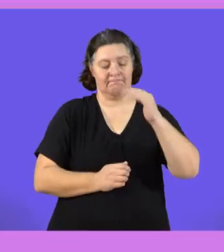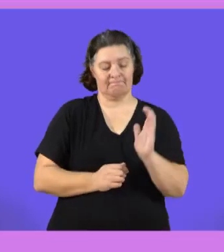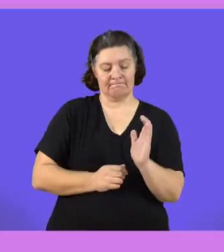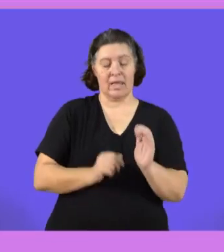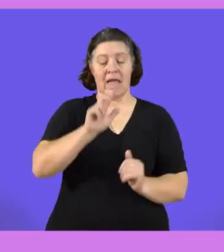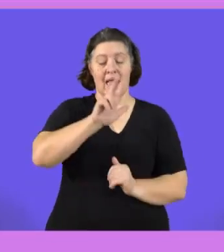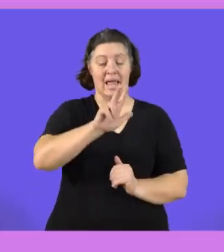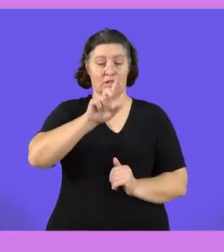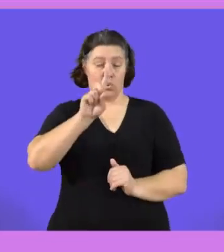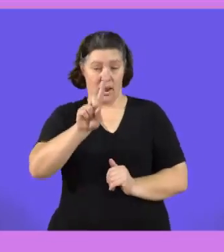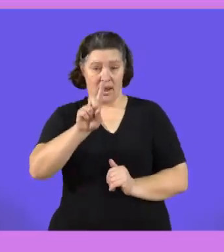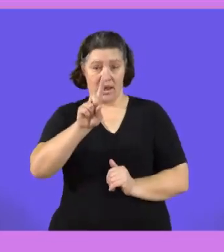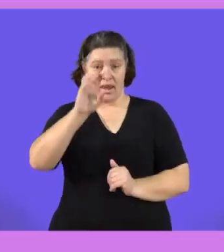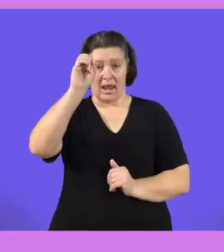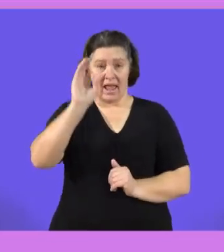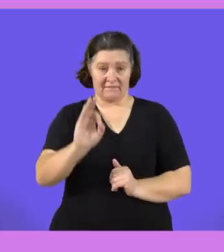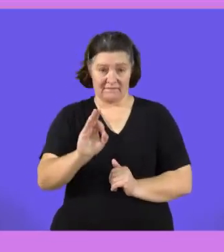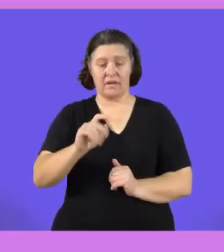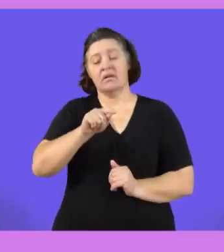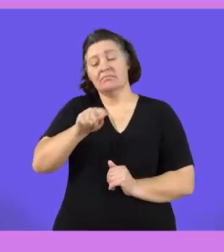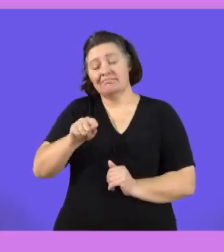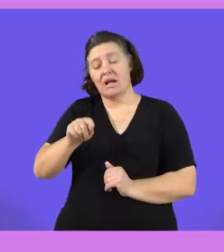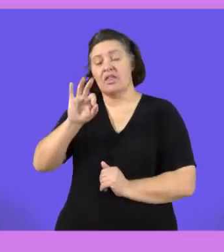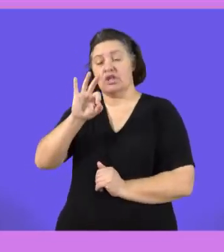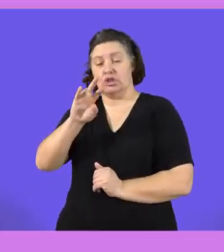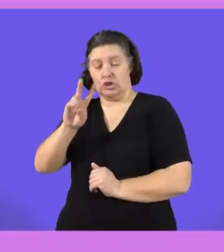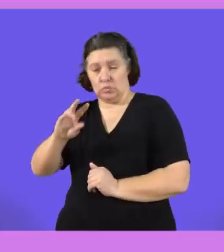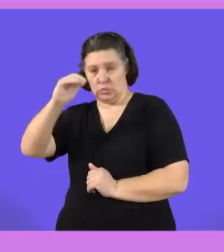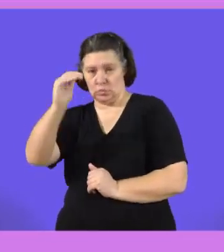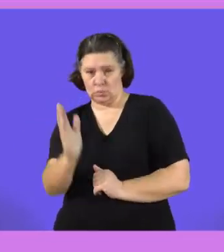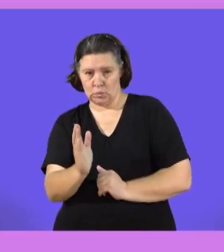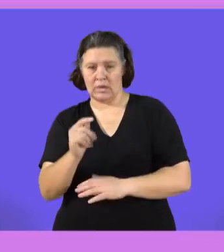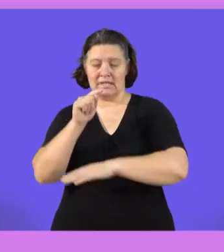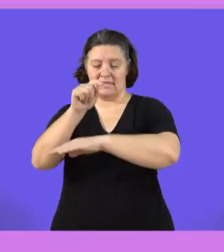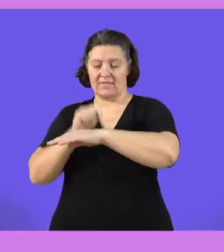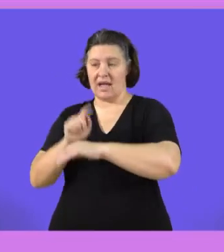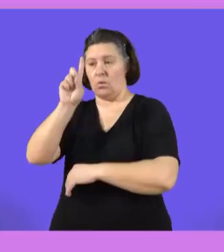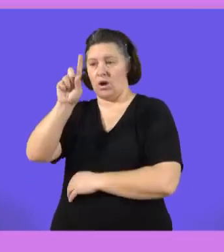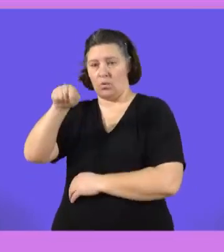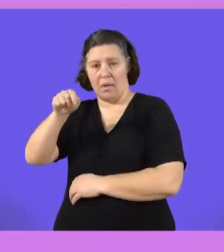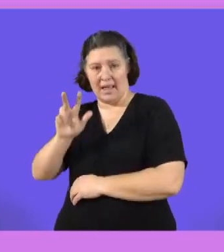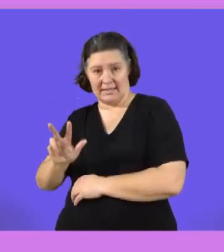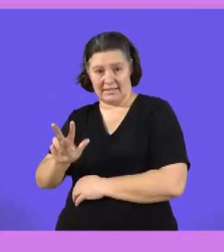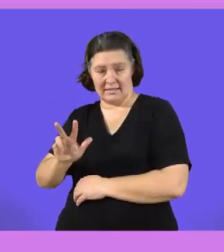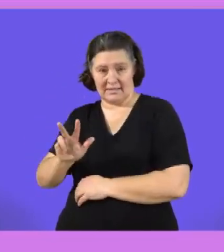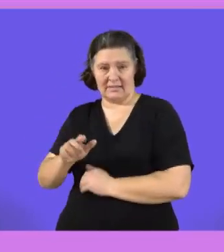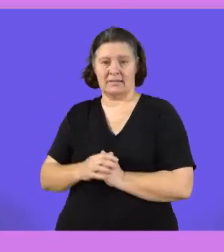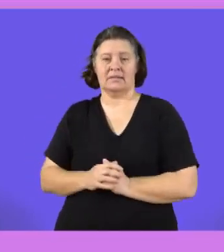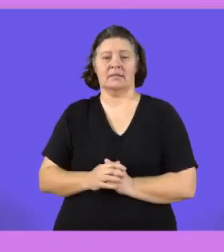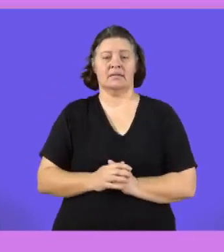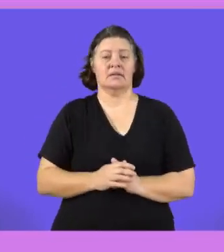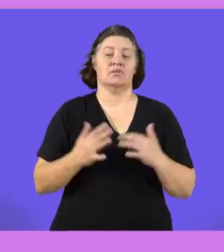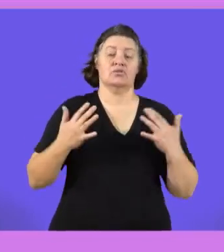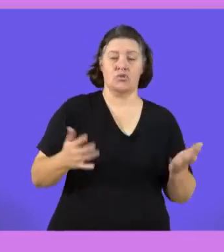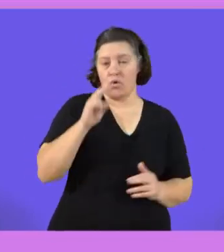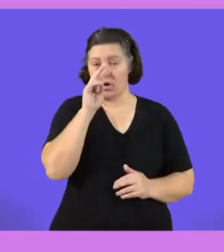Fahrenheit minus 32 degrees divide by 1,8. Right? So if I look